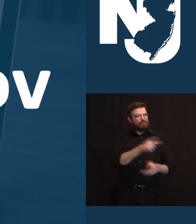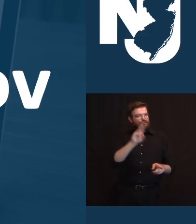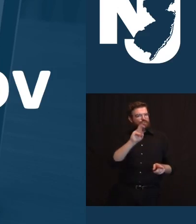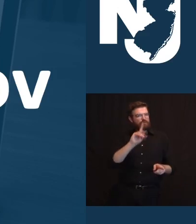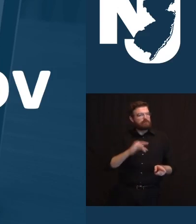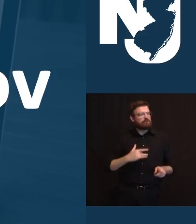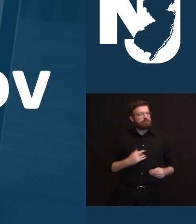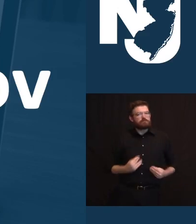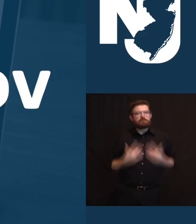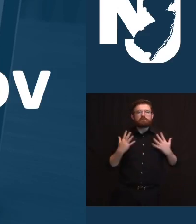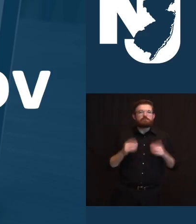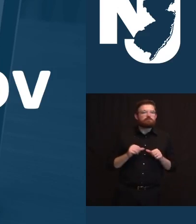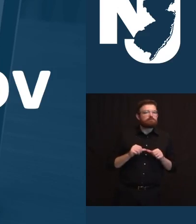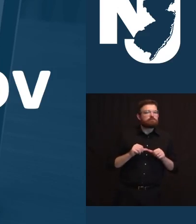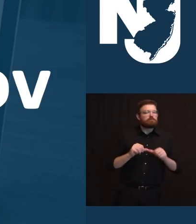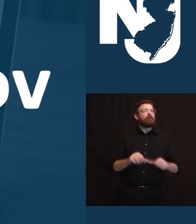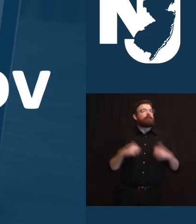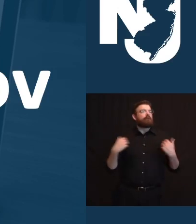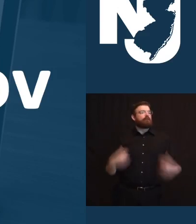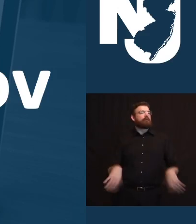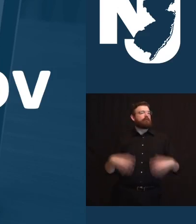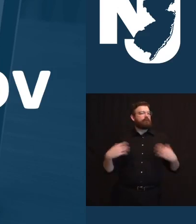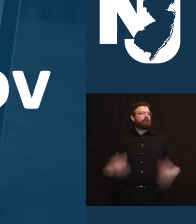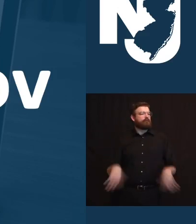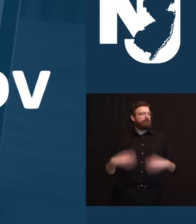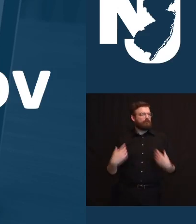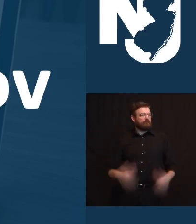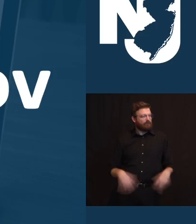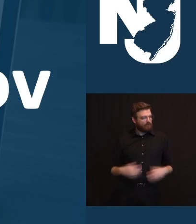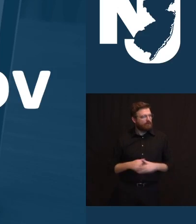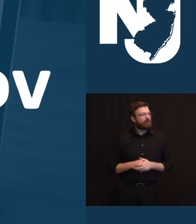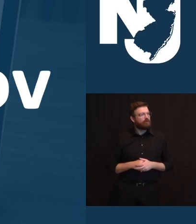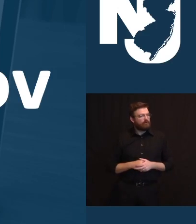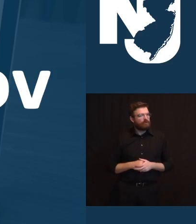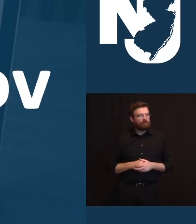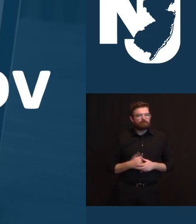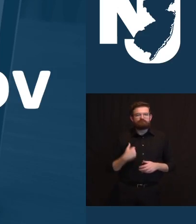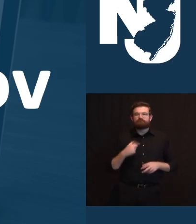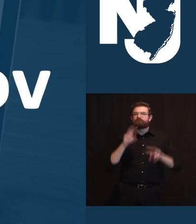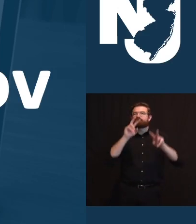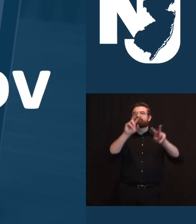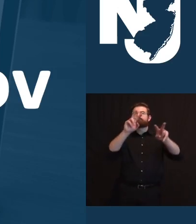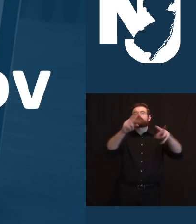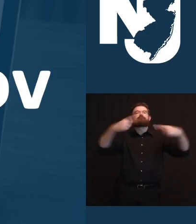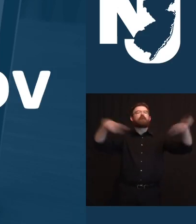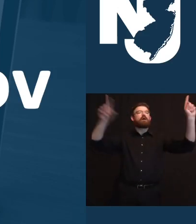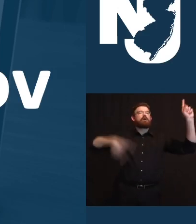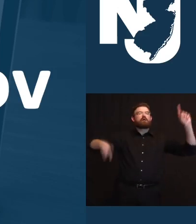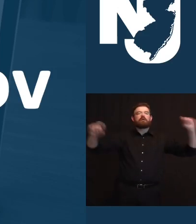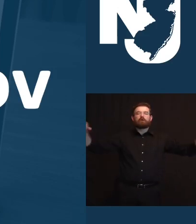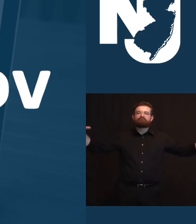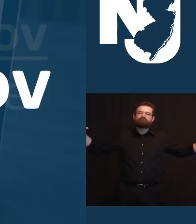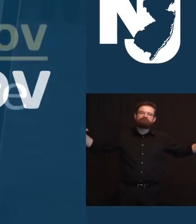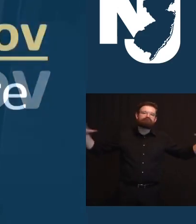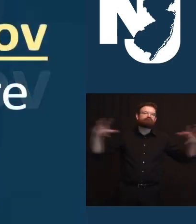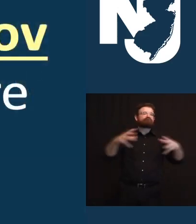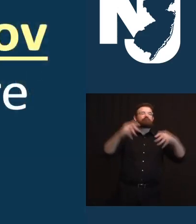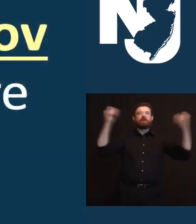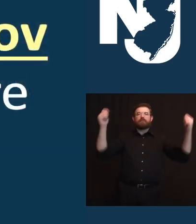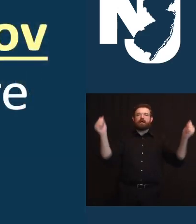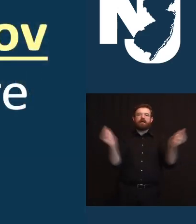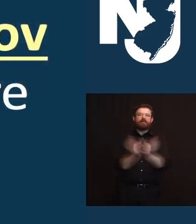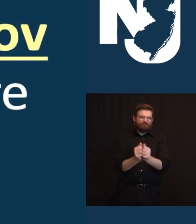for the day that we can all gather and give each other high fives again and celebrate your survival. Now, switching gears. Every week we